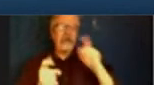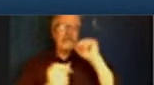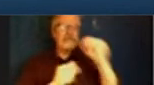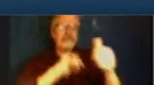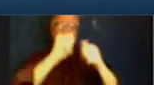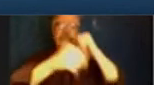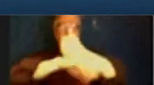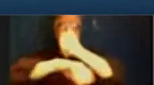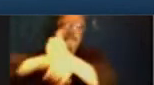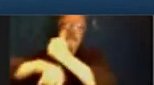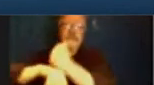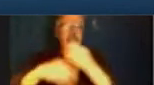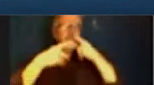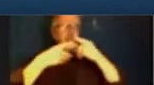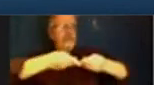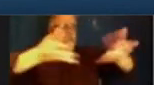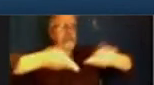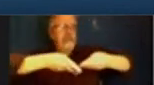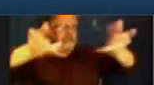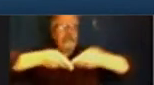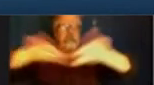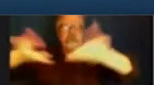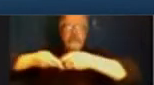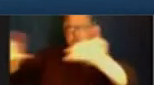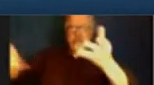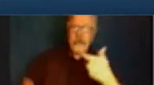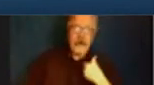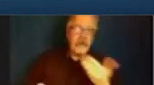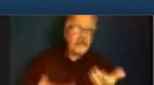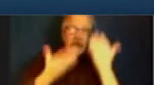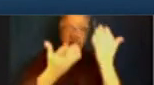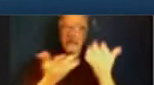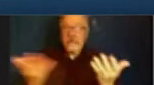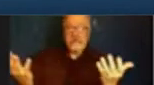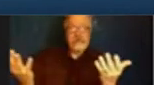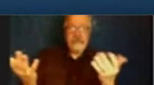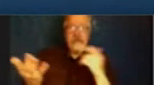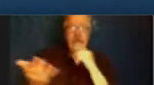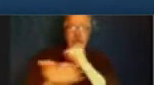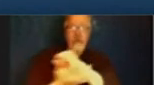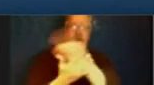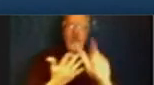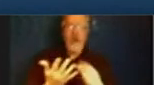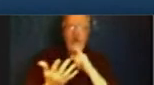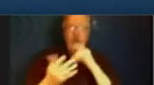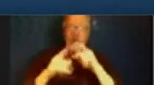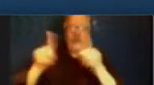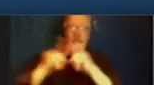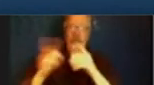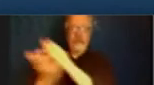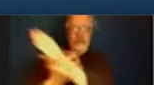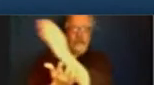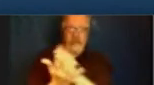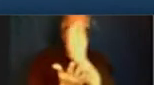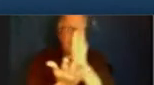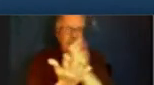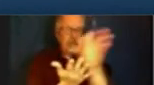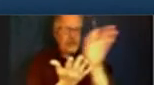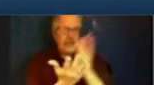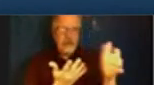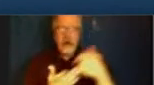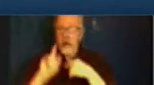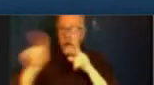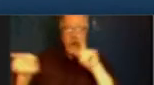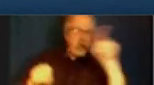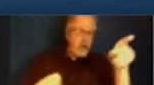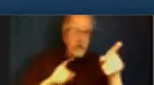I would suggest, all of them are ones to go to, and none is better than others. You know, right now